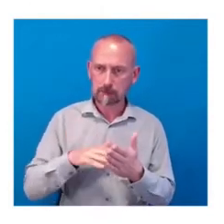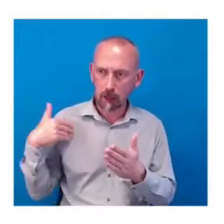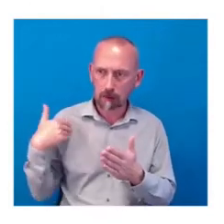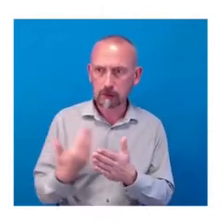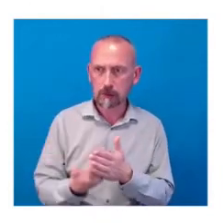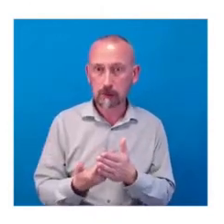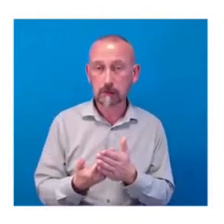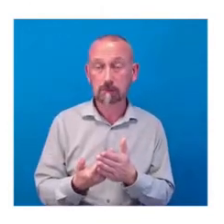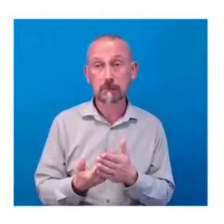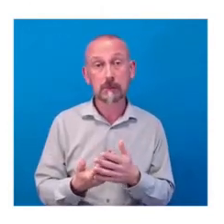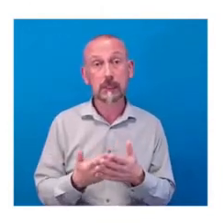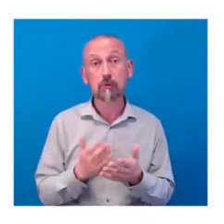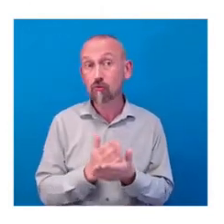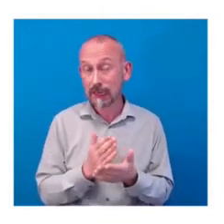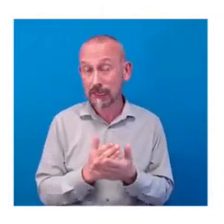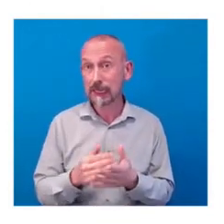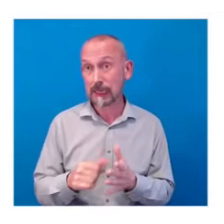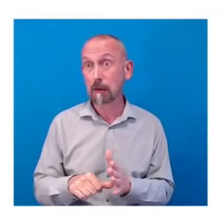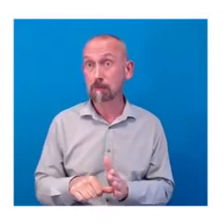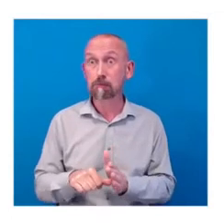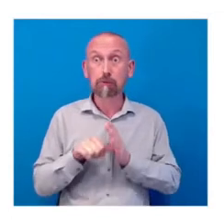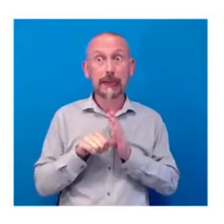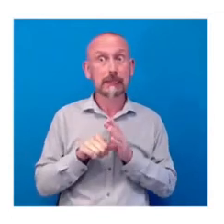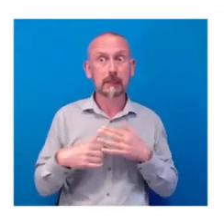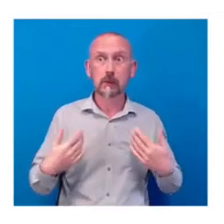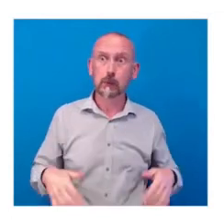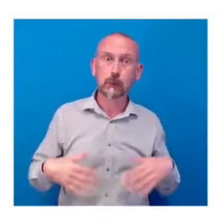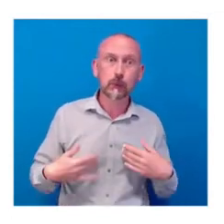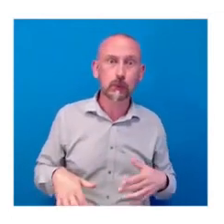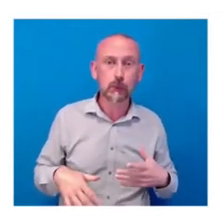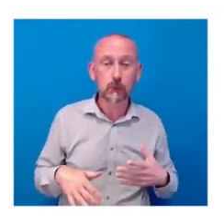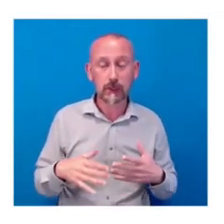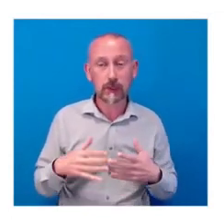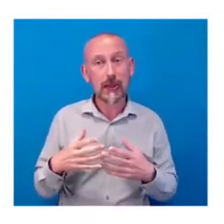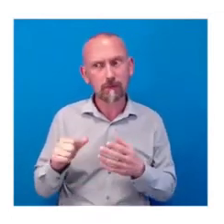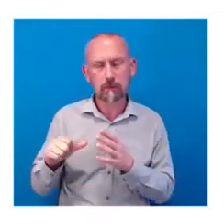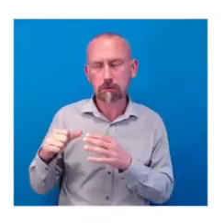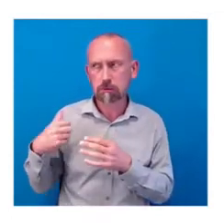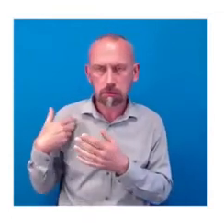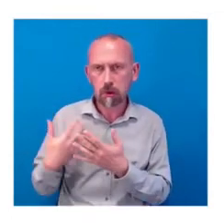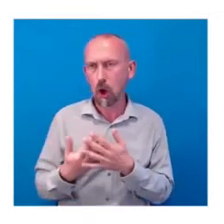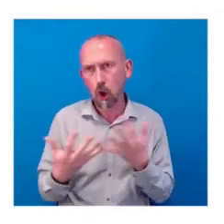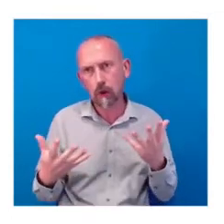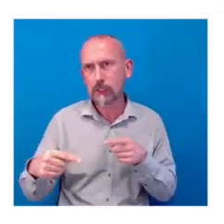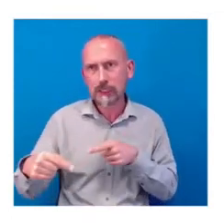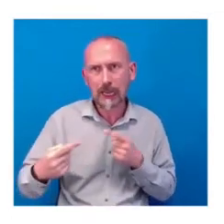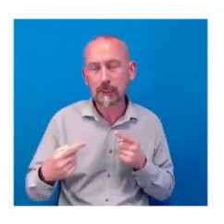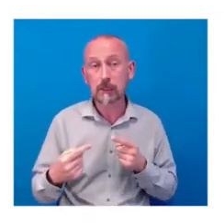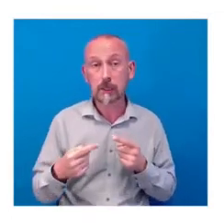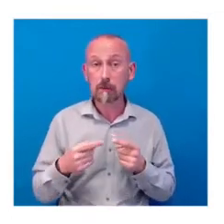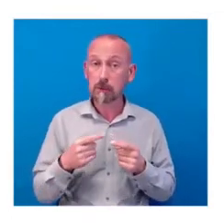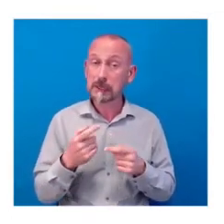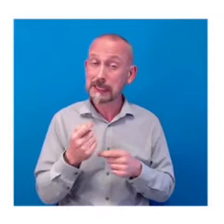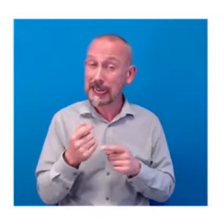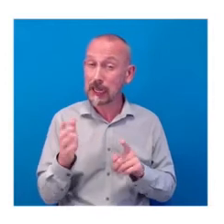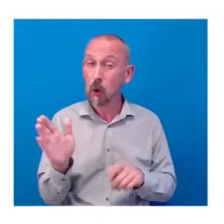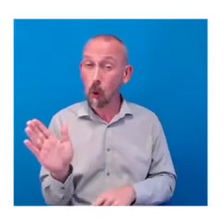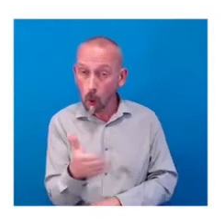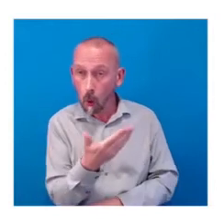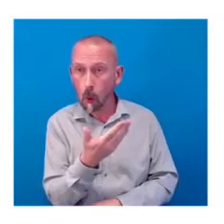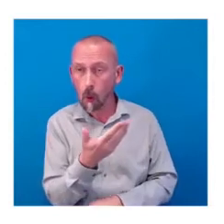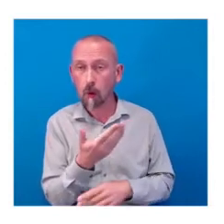impressive, I have to say, that despite these challenges, almost every broadcaster has met its statutory requirements for